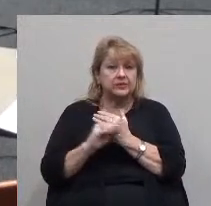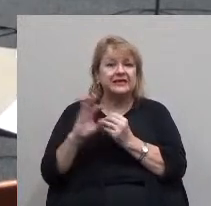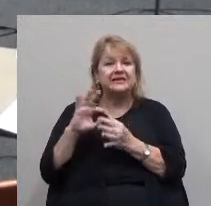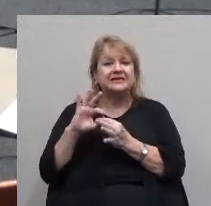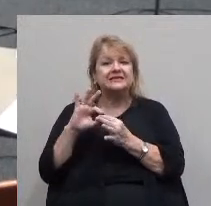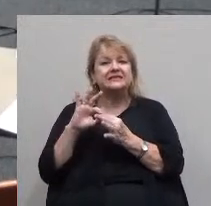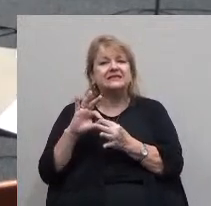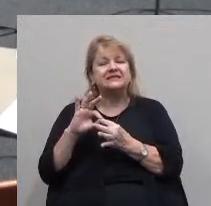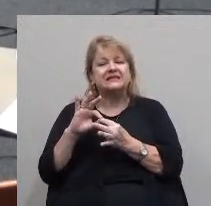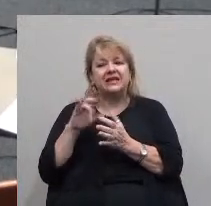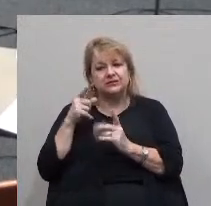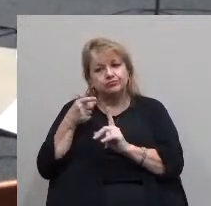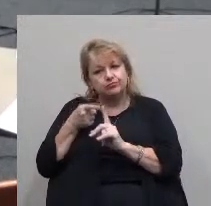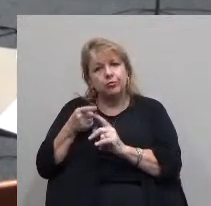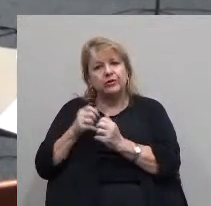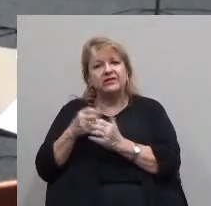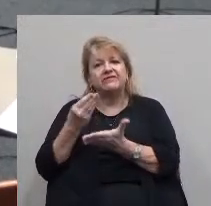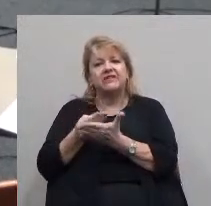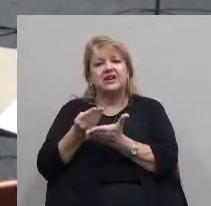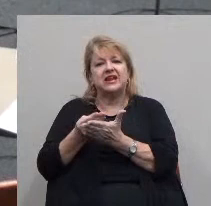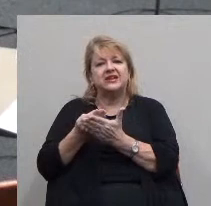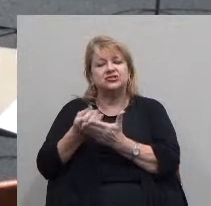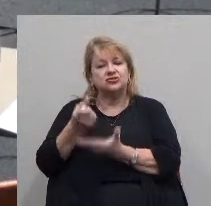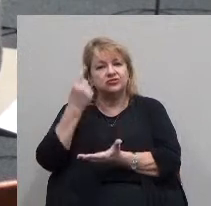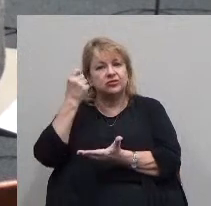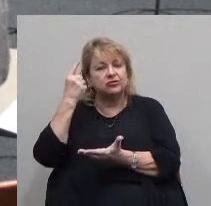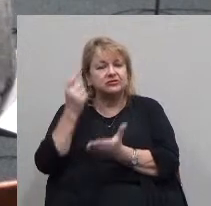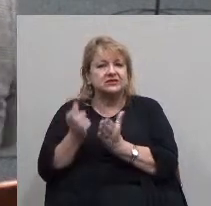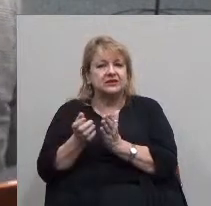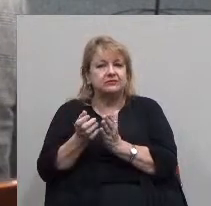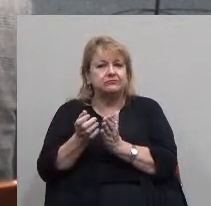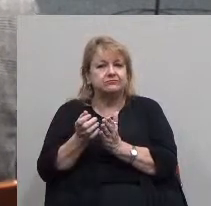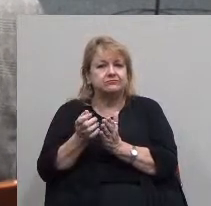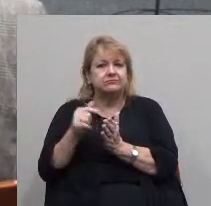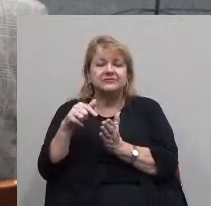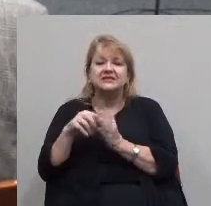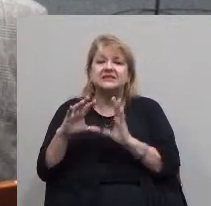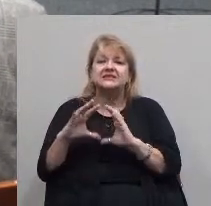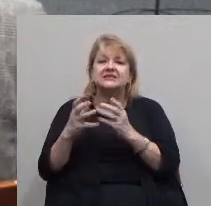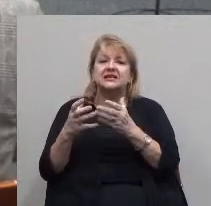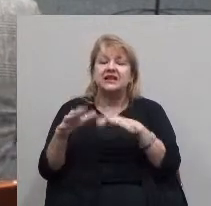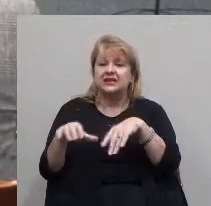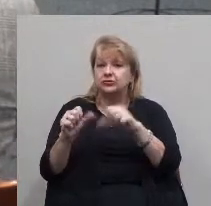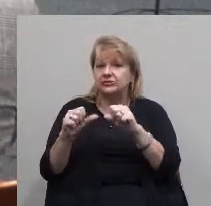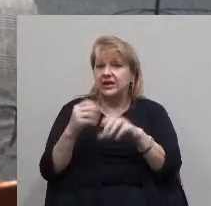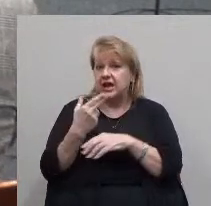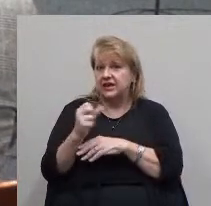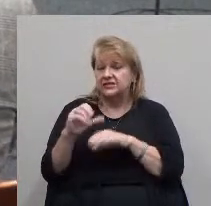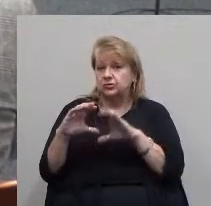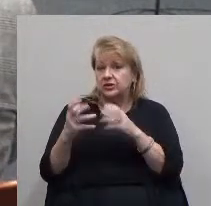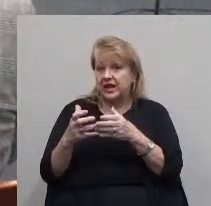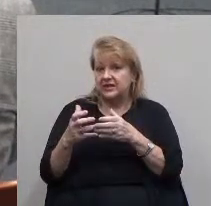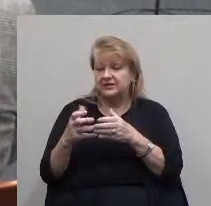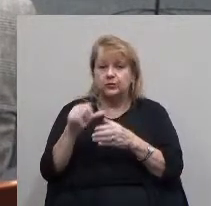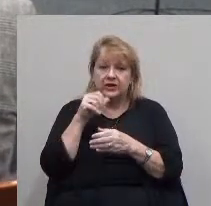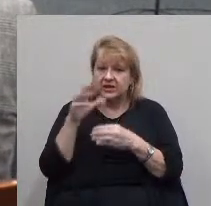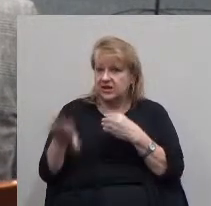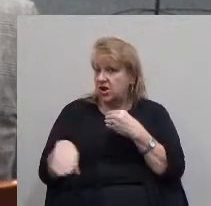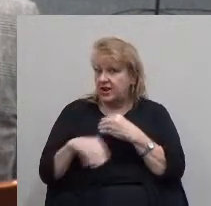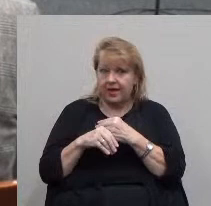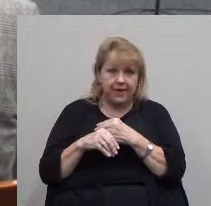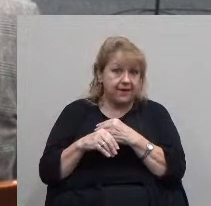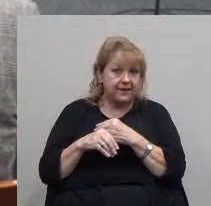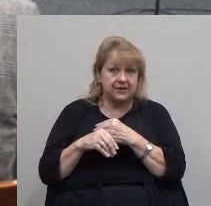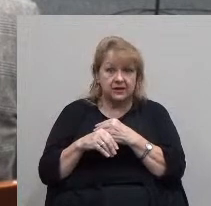dealing with financial literacy. This would actually mandate a class that is taken in high school. We did not add